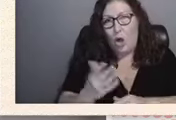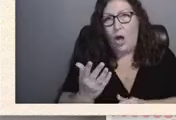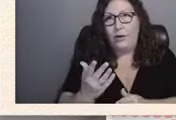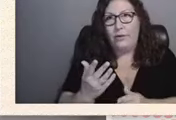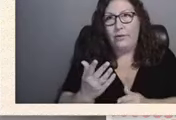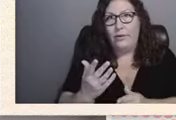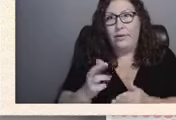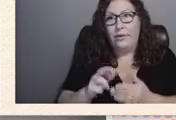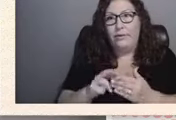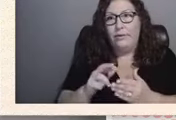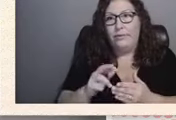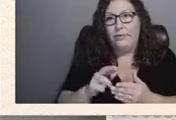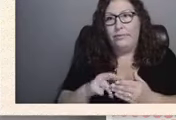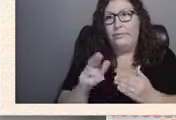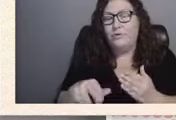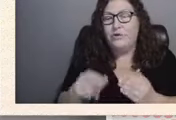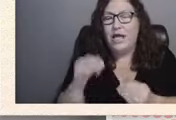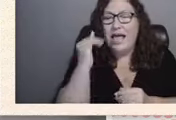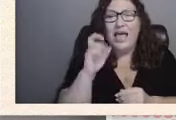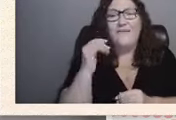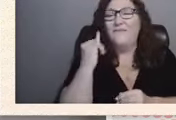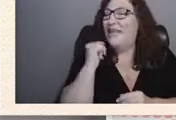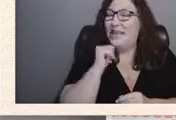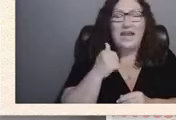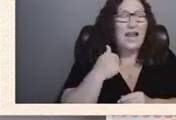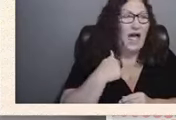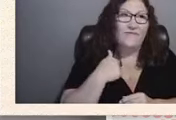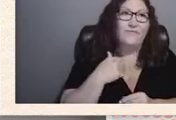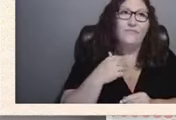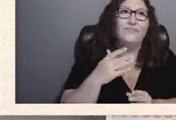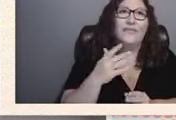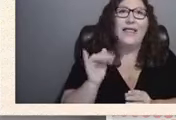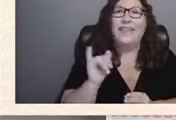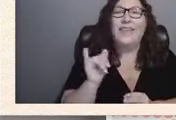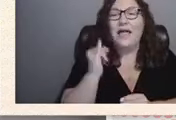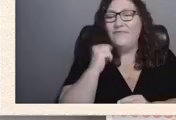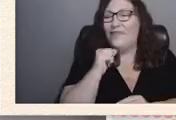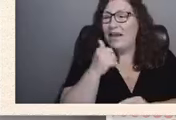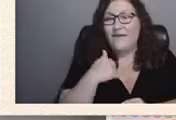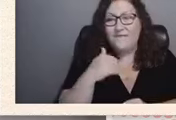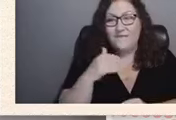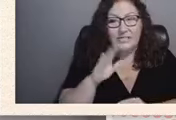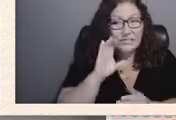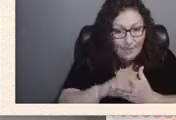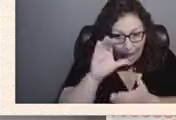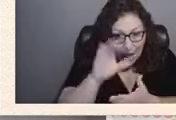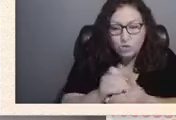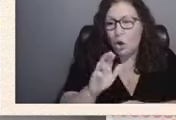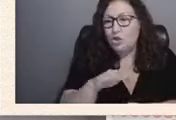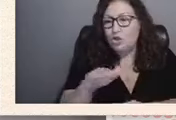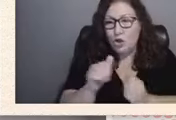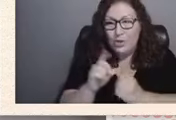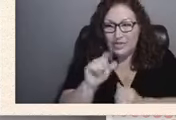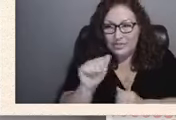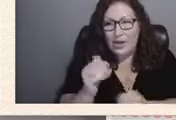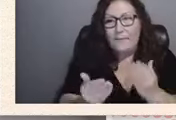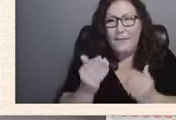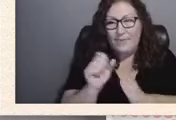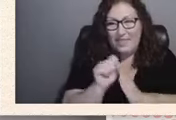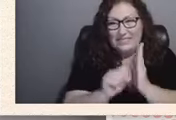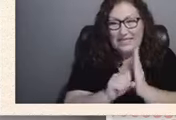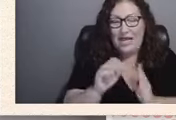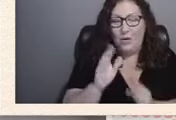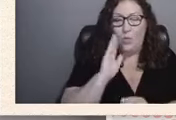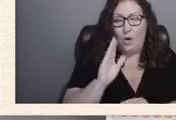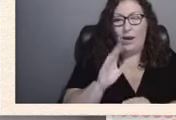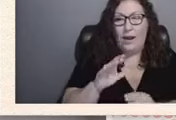the example, if they didn't have a spouse or any children with disabilities, the state may make a claim on that estate, which would encompass